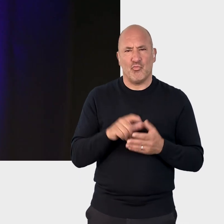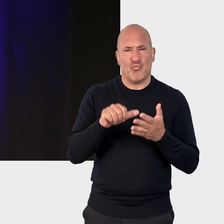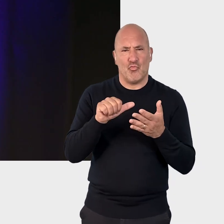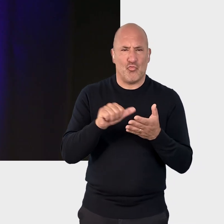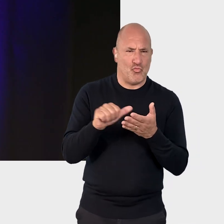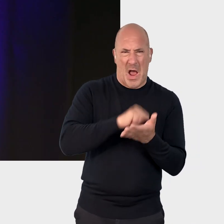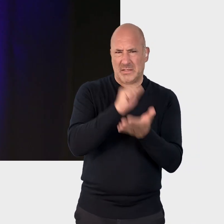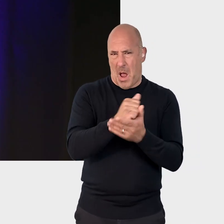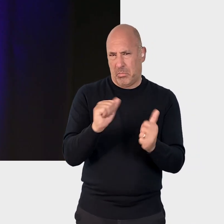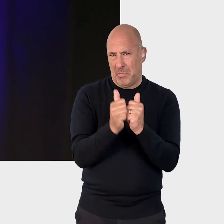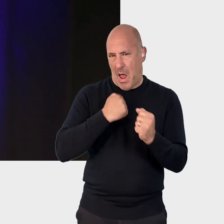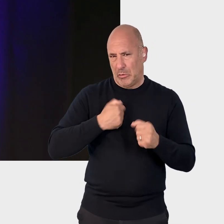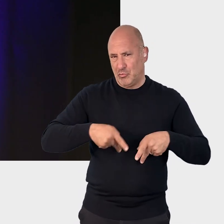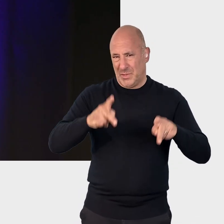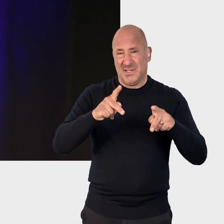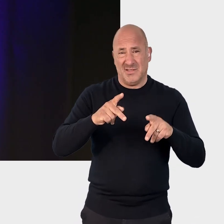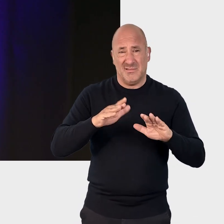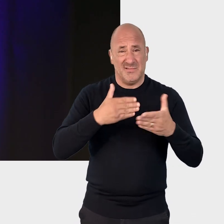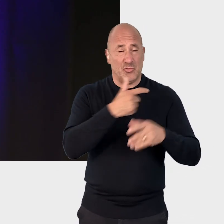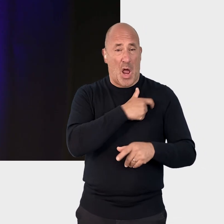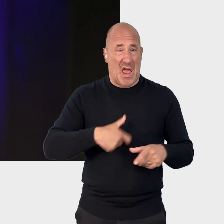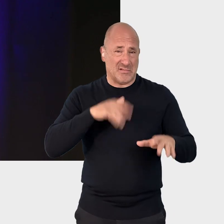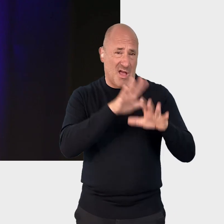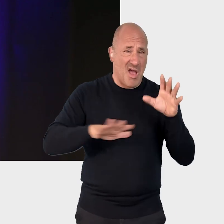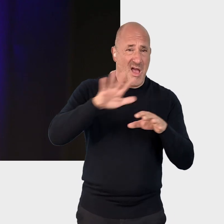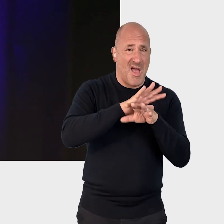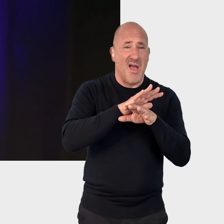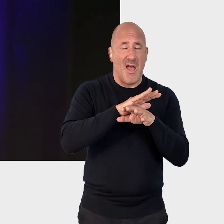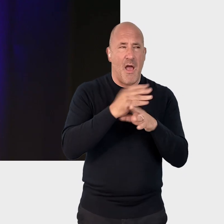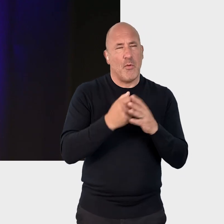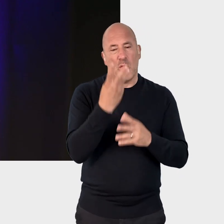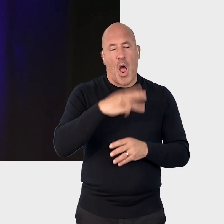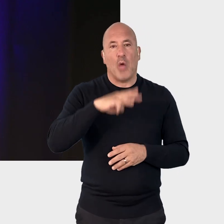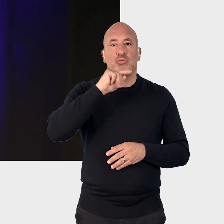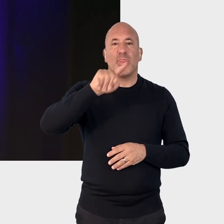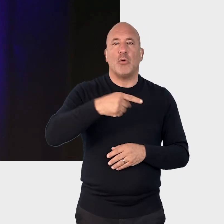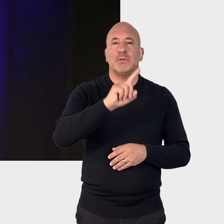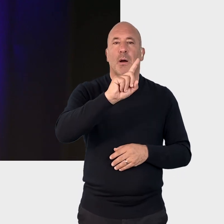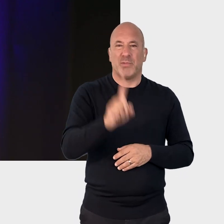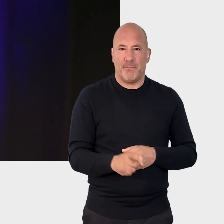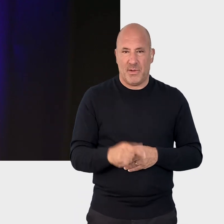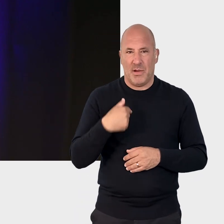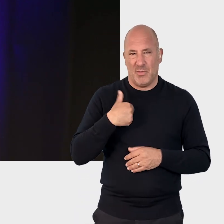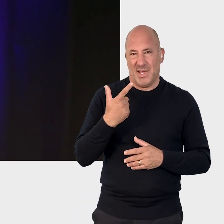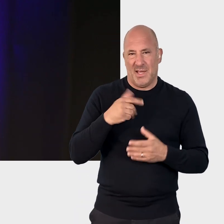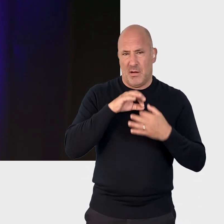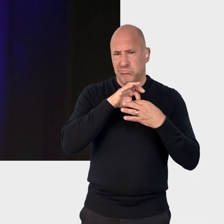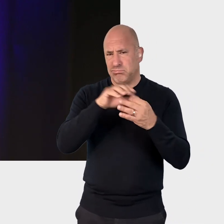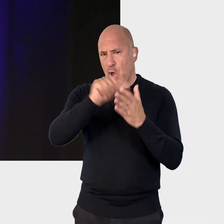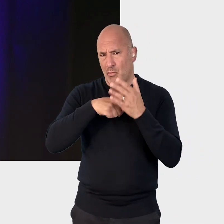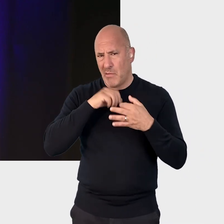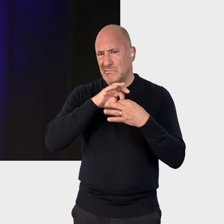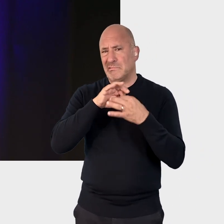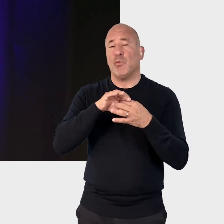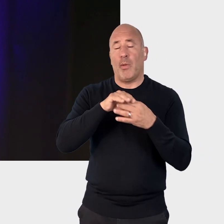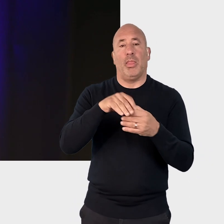of backstory, Right Up Our Street deliver work across the city of Doncaster with a population of over 300,000 people. We